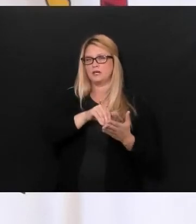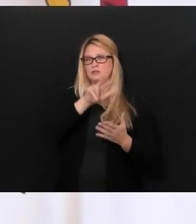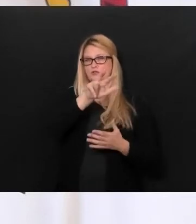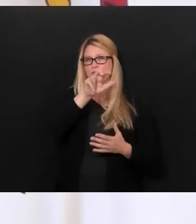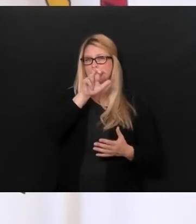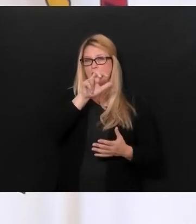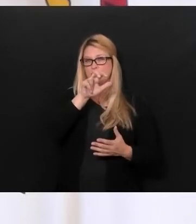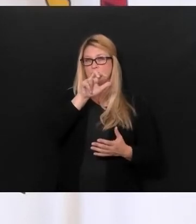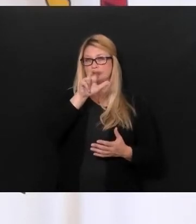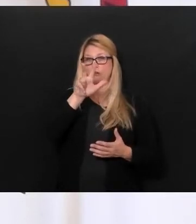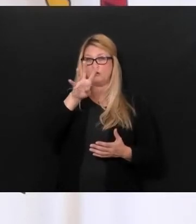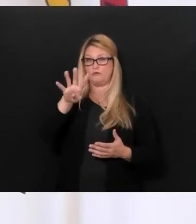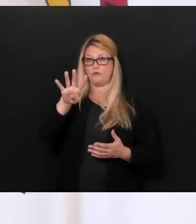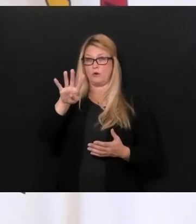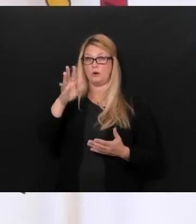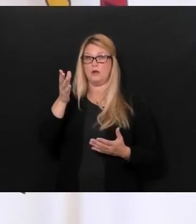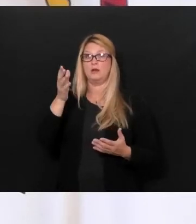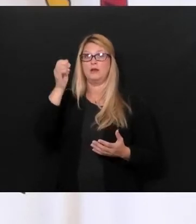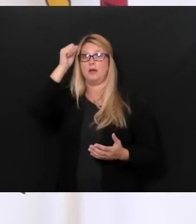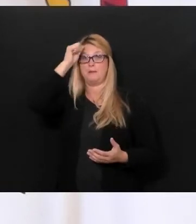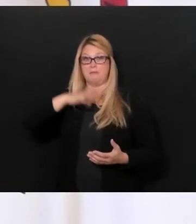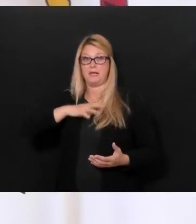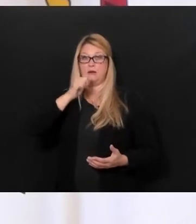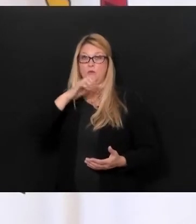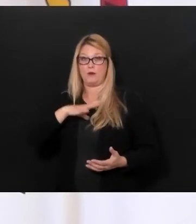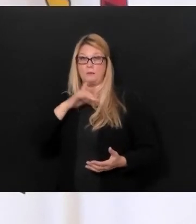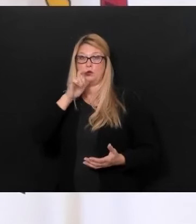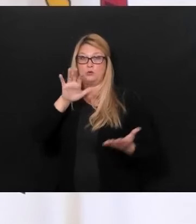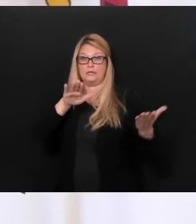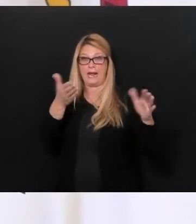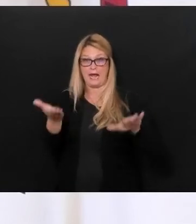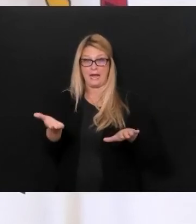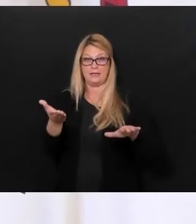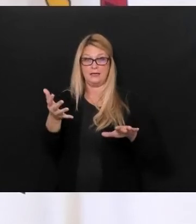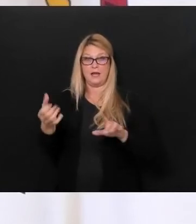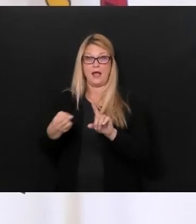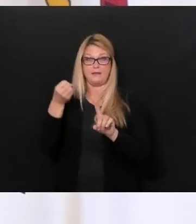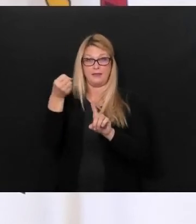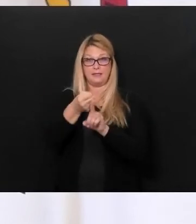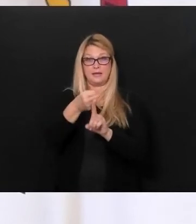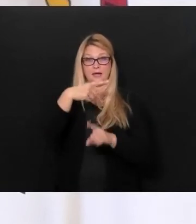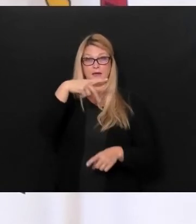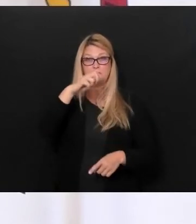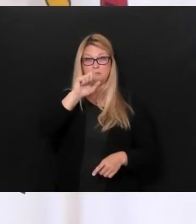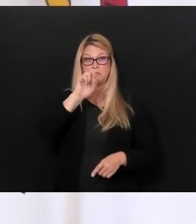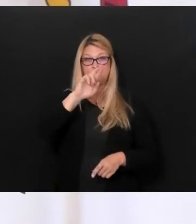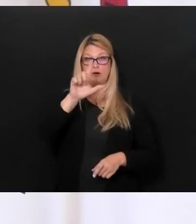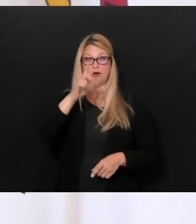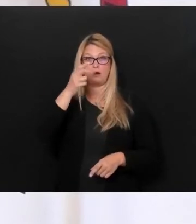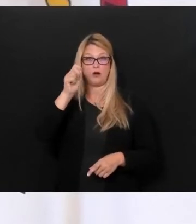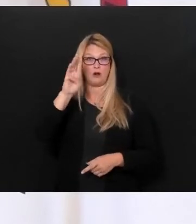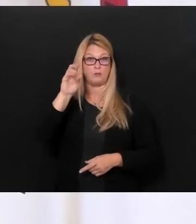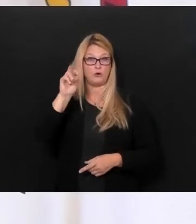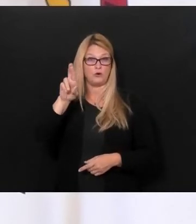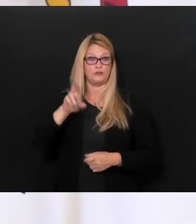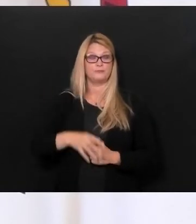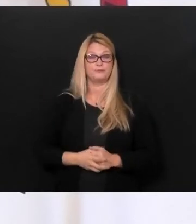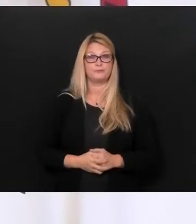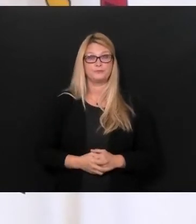2,334 servicemen and servicewomen who died at that attack on Pearl Harbor. You know,